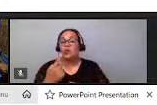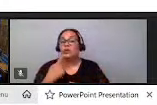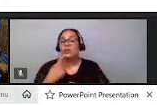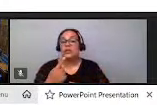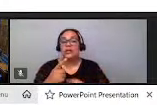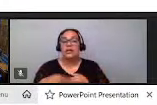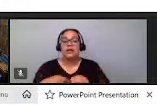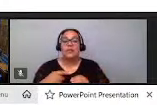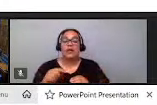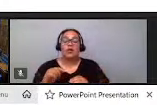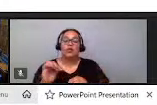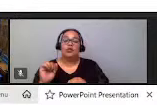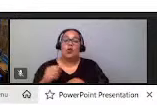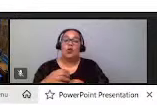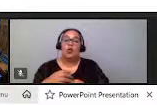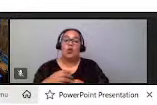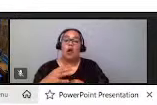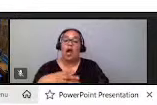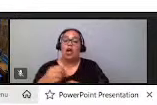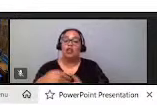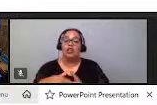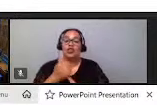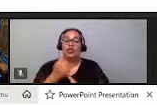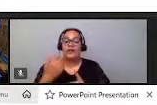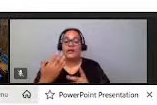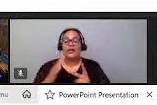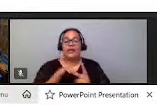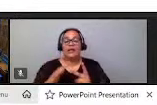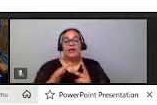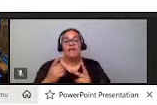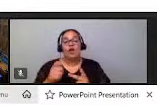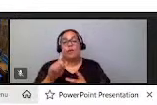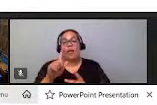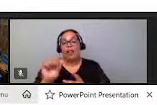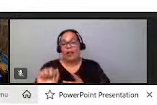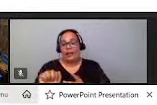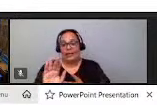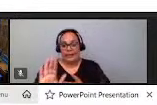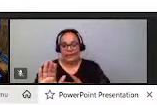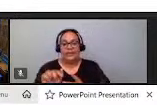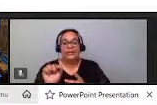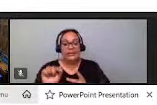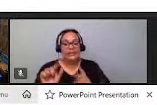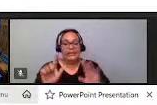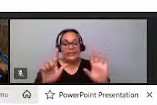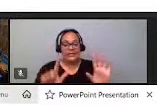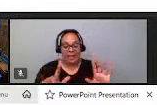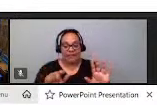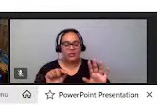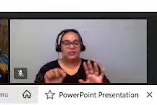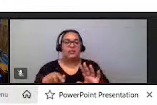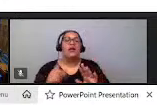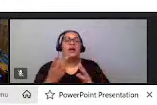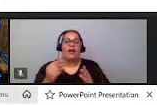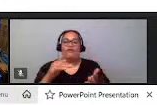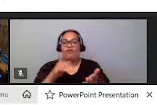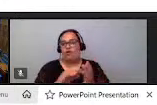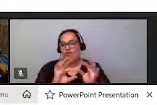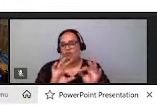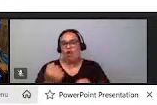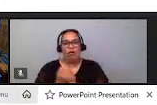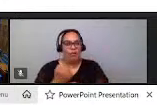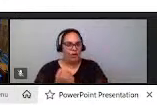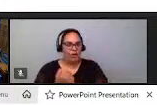terms of the rges the secondhand rtes from La those seven rtes they've arrived